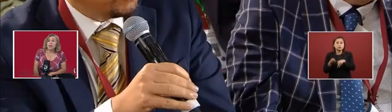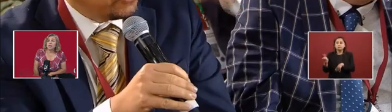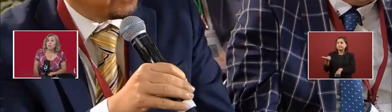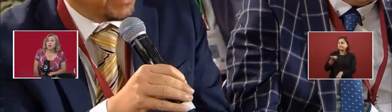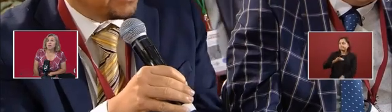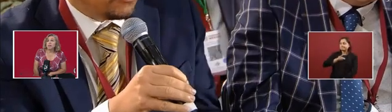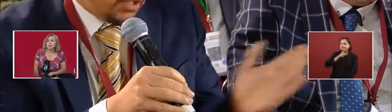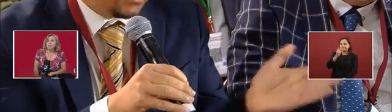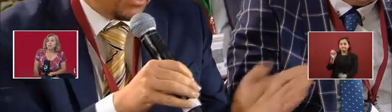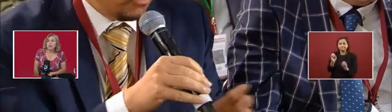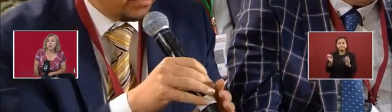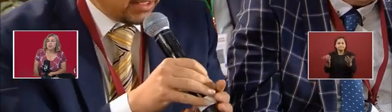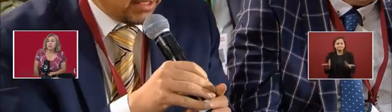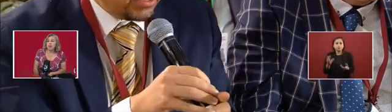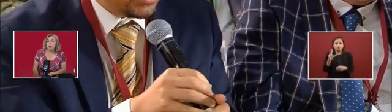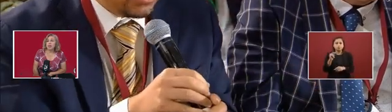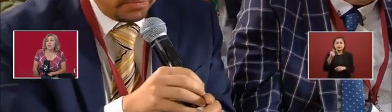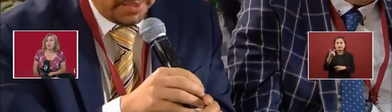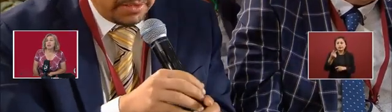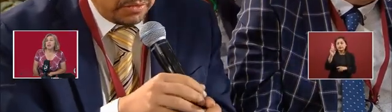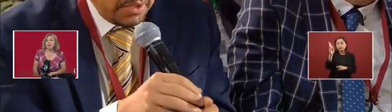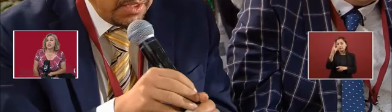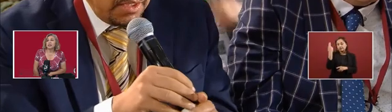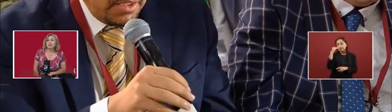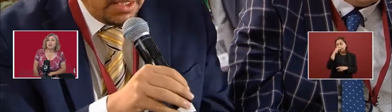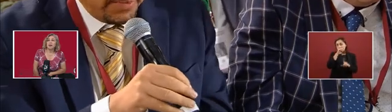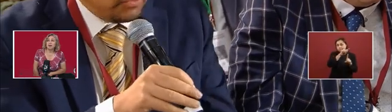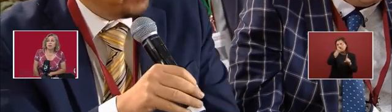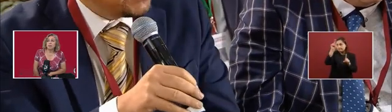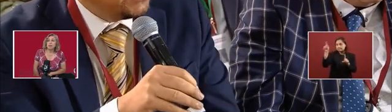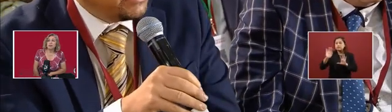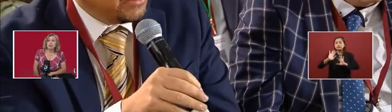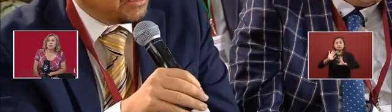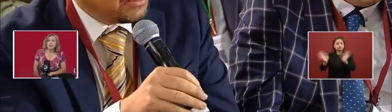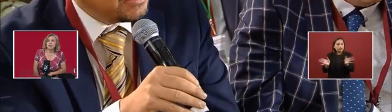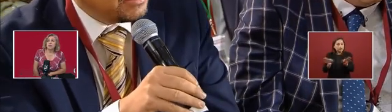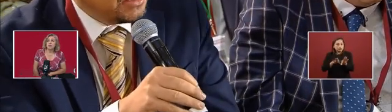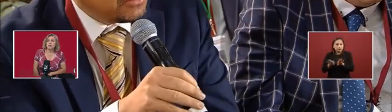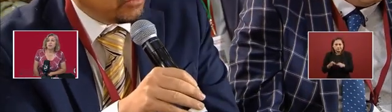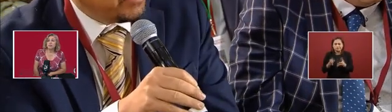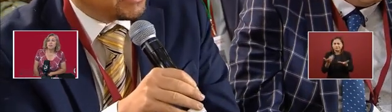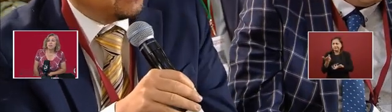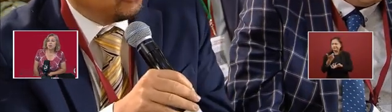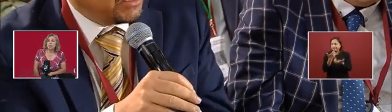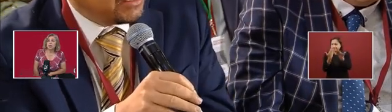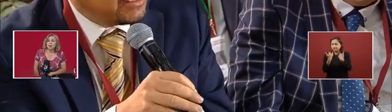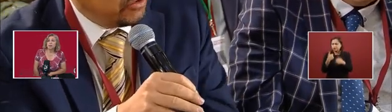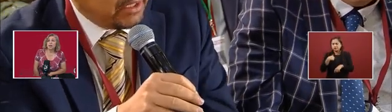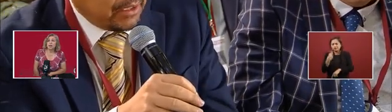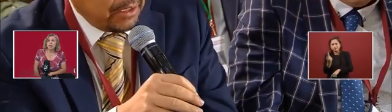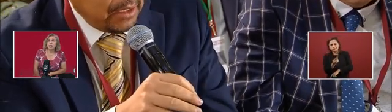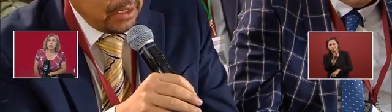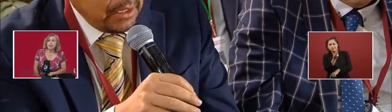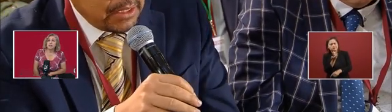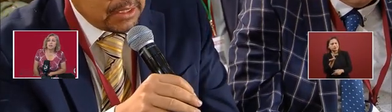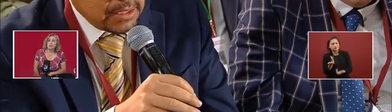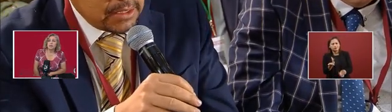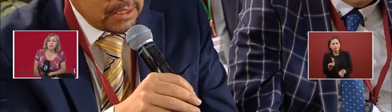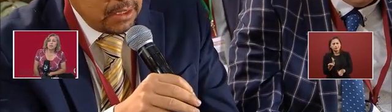los ciudadanos sigan that the citizens participando. continue No to es llamar participate. It's not a matter of organizaciones. calling other